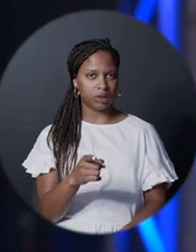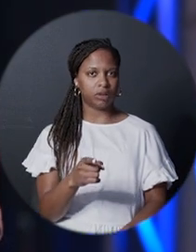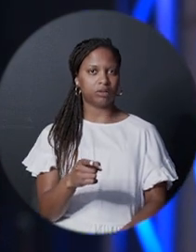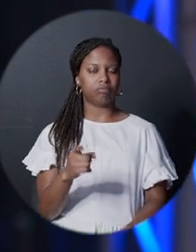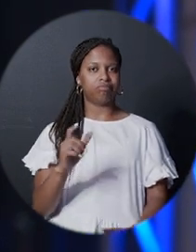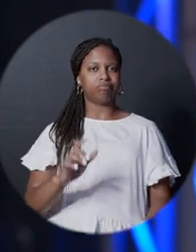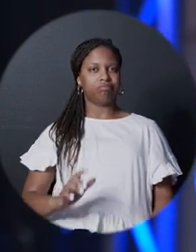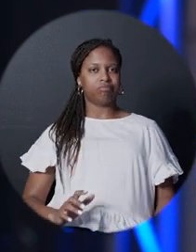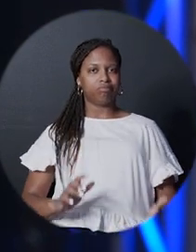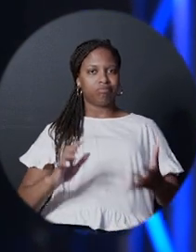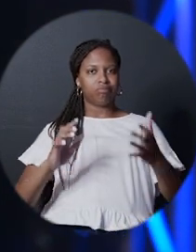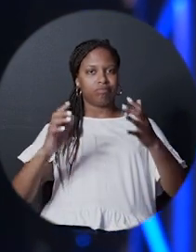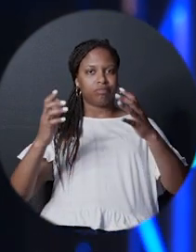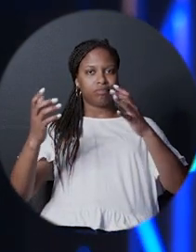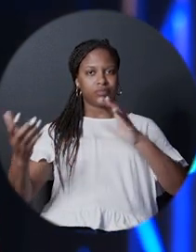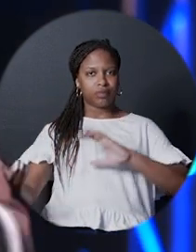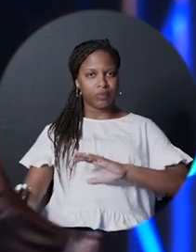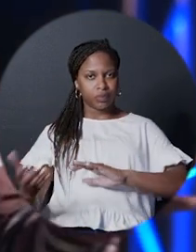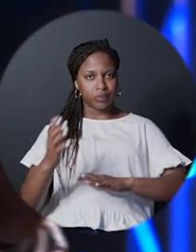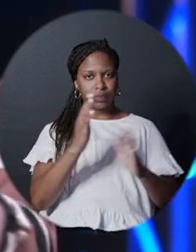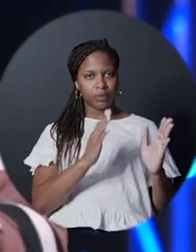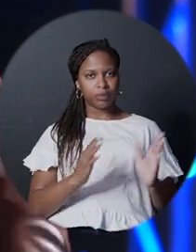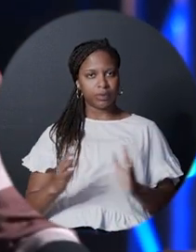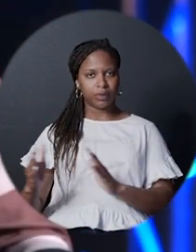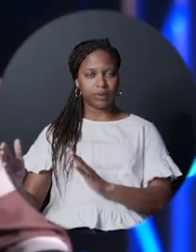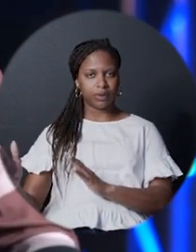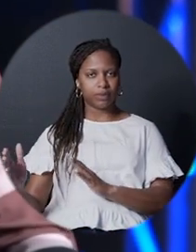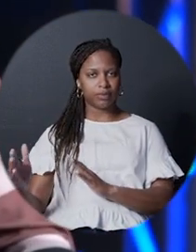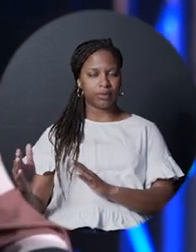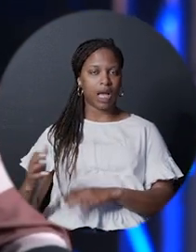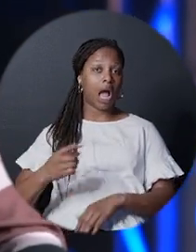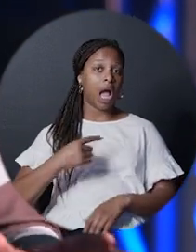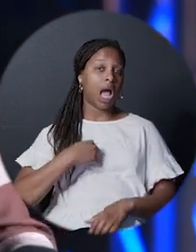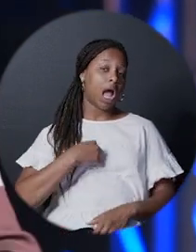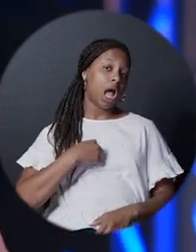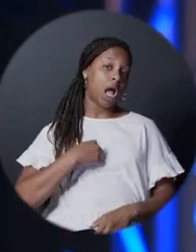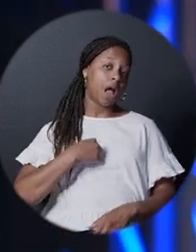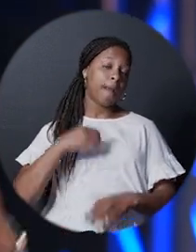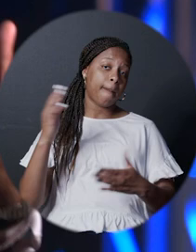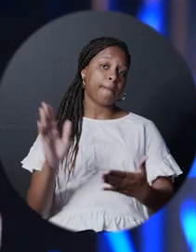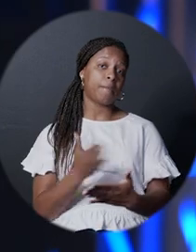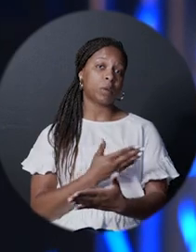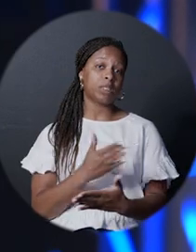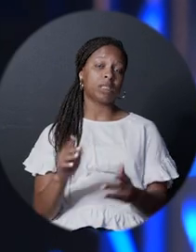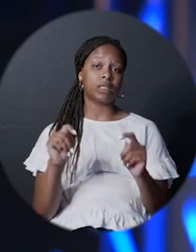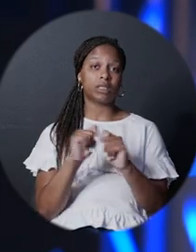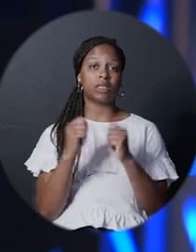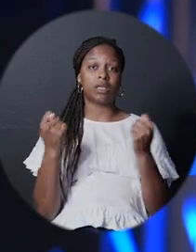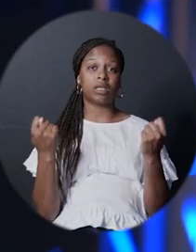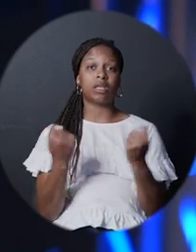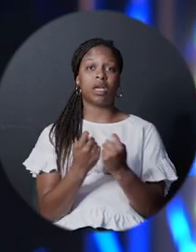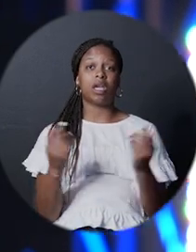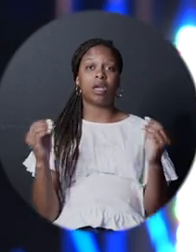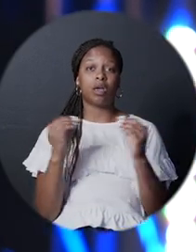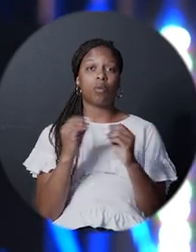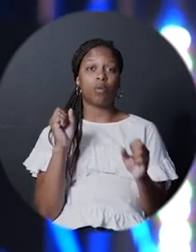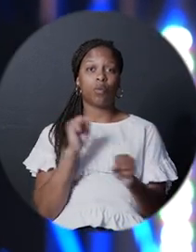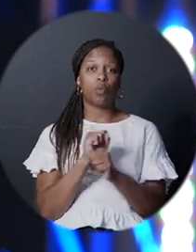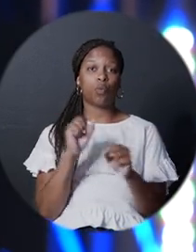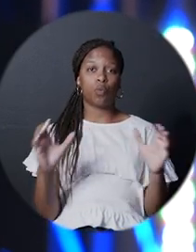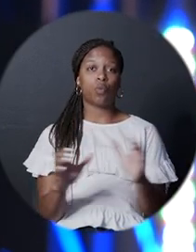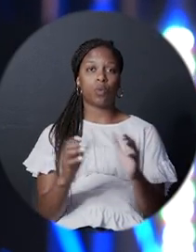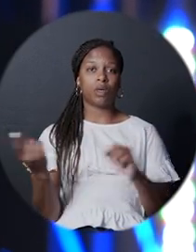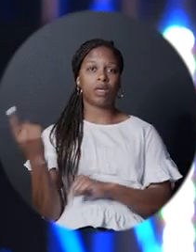sure this has thrown all that you had planned out of whack. Our music team, they've